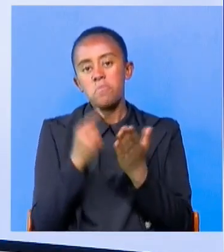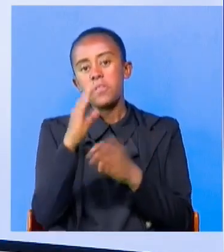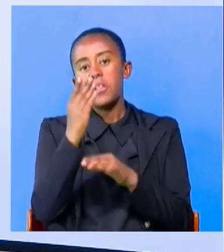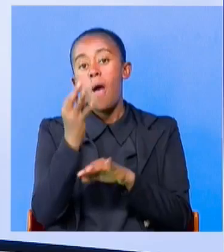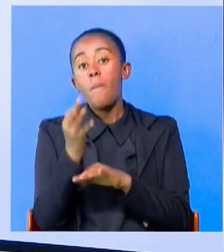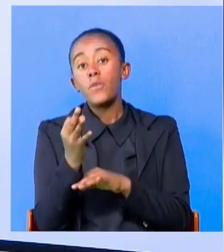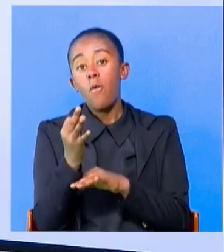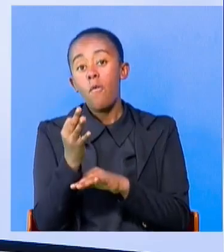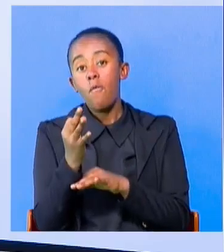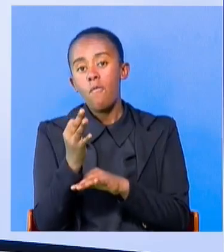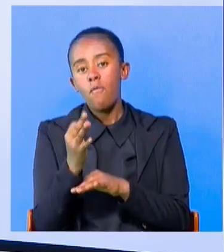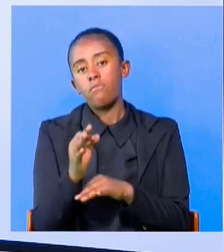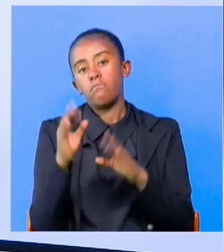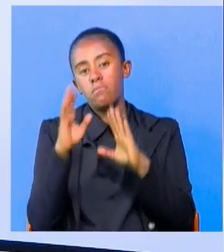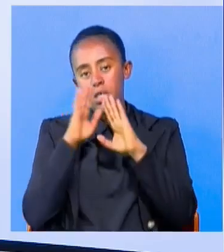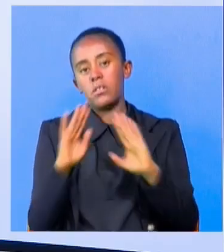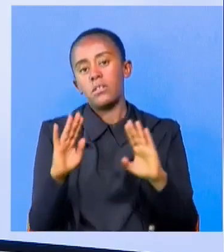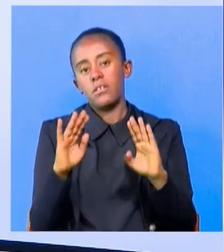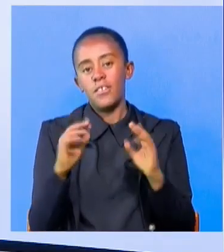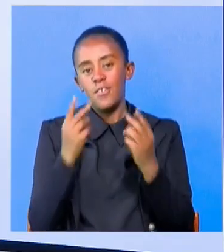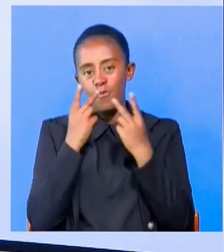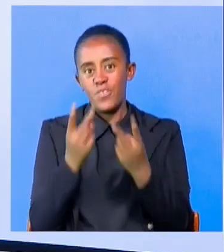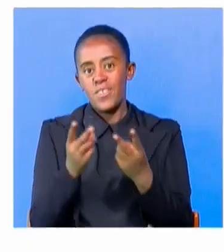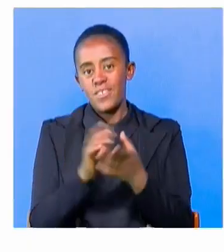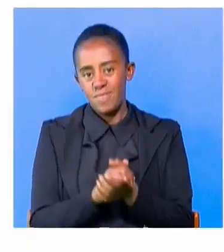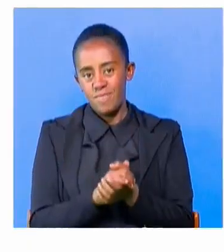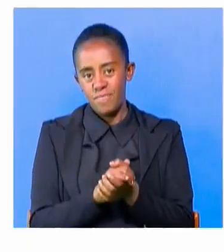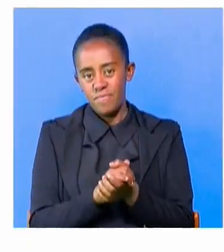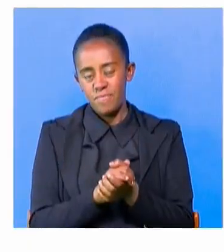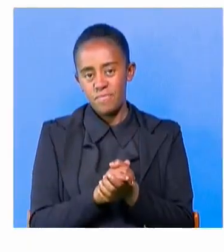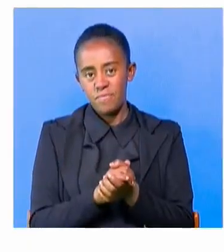greeting one by one. The first one is